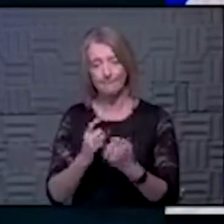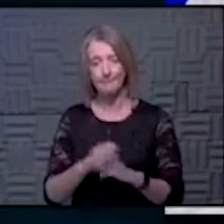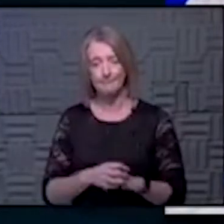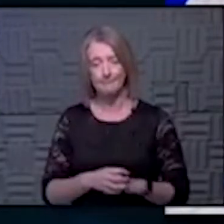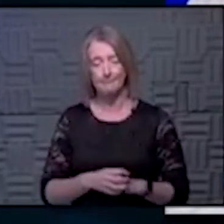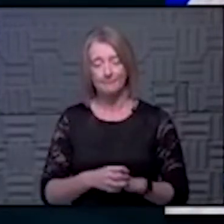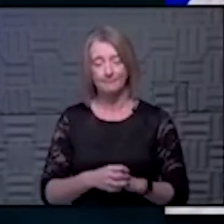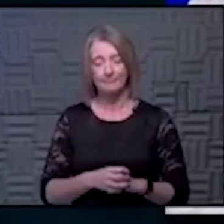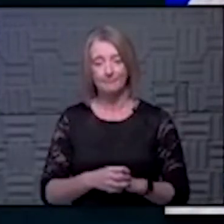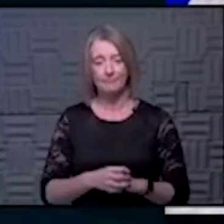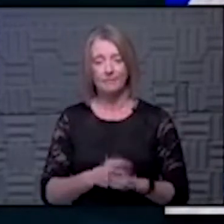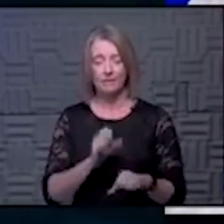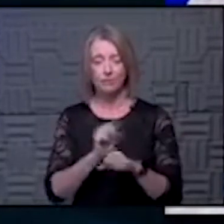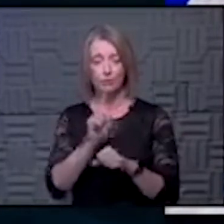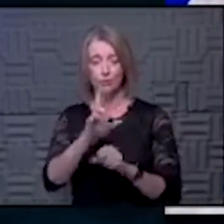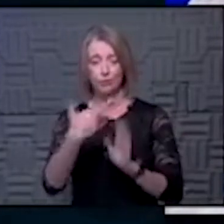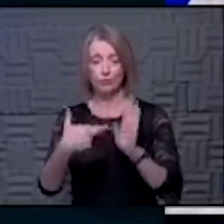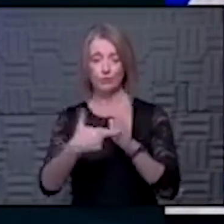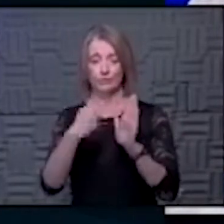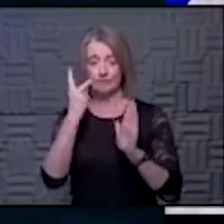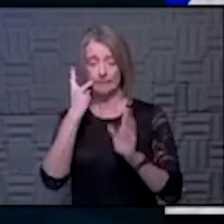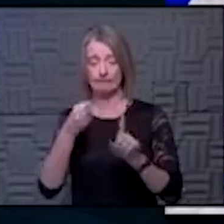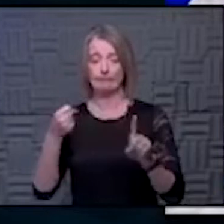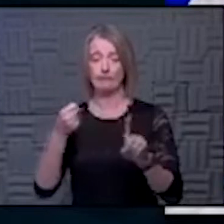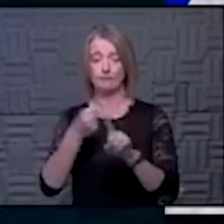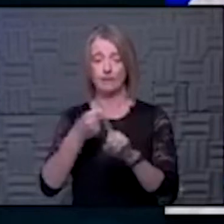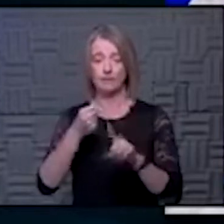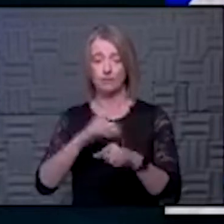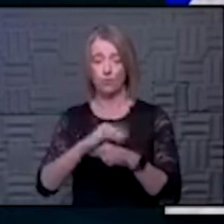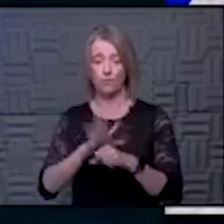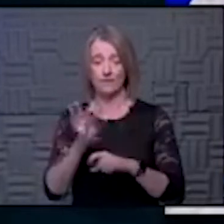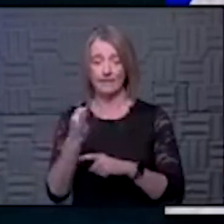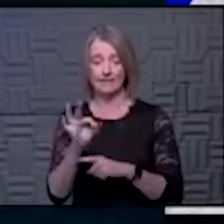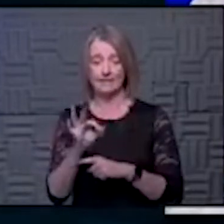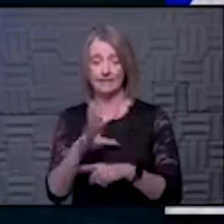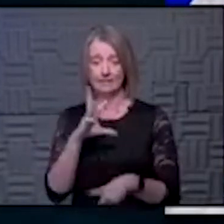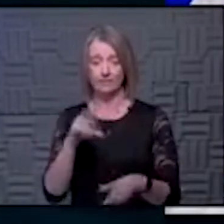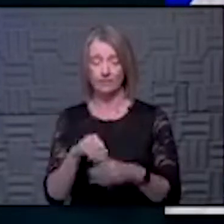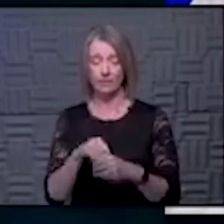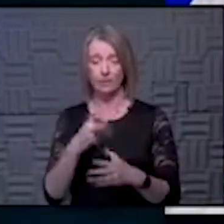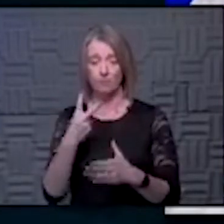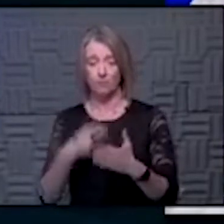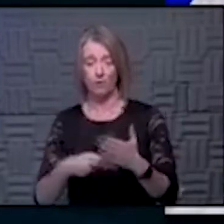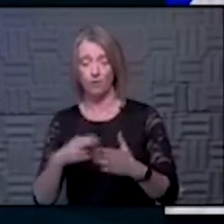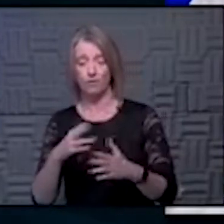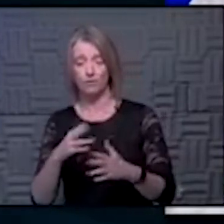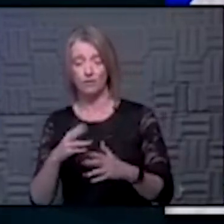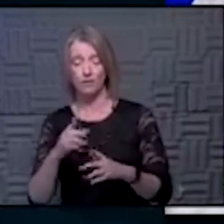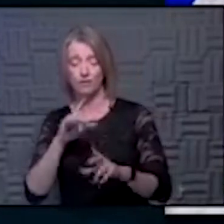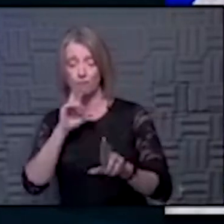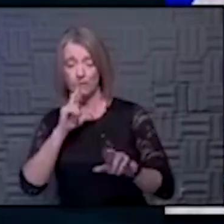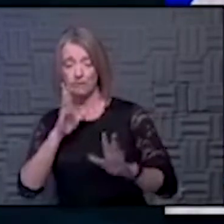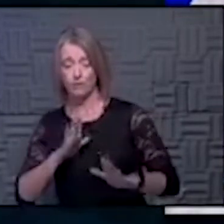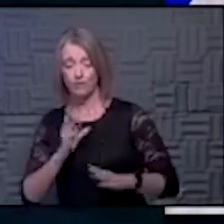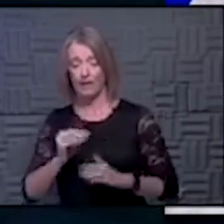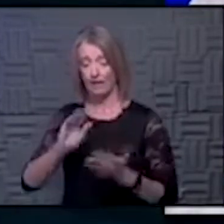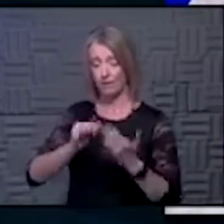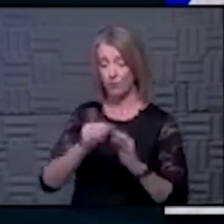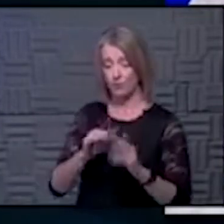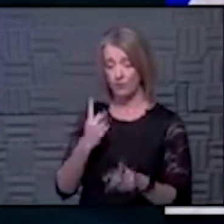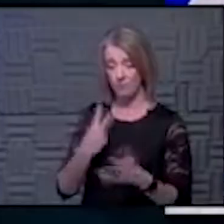Great. And I'm sure in that role you have seen the impacts of COVID-19, both on your fellow first responders and on the